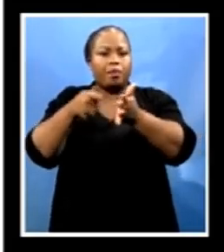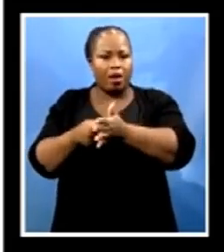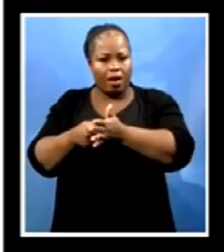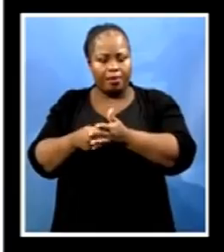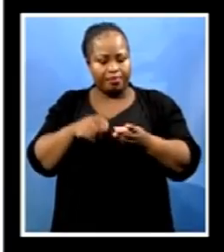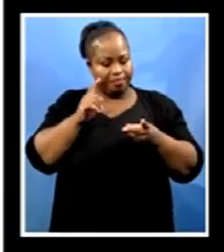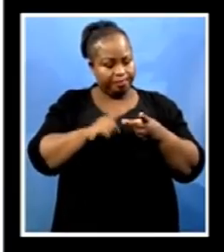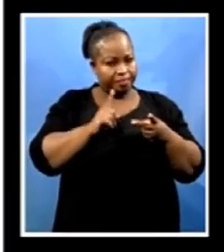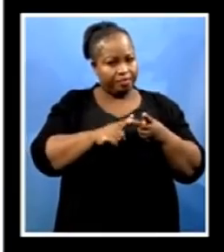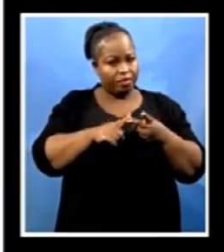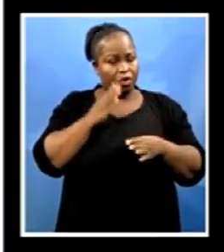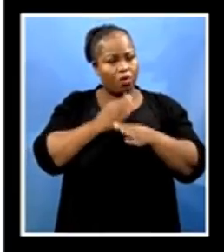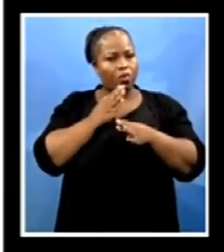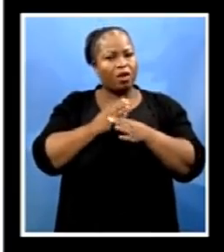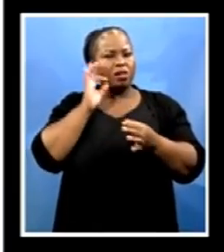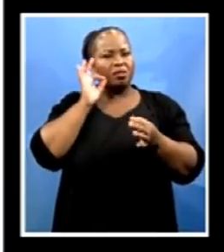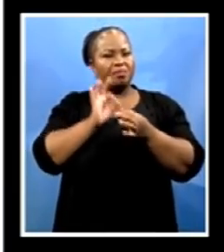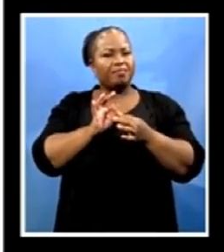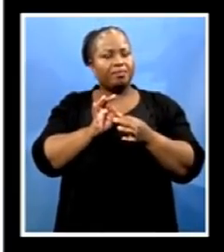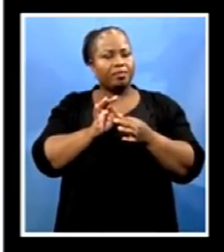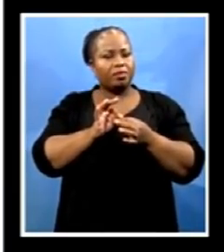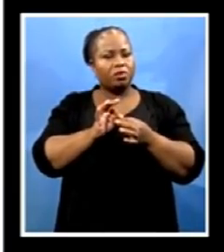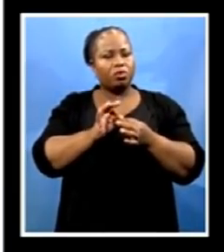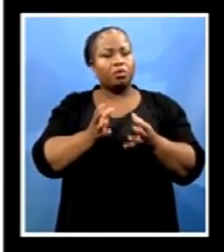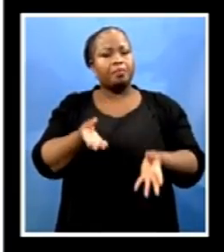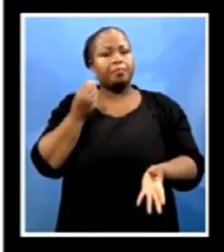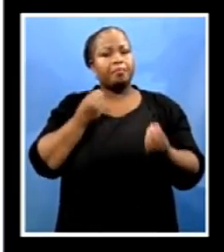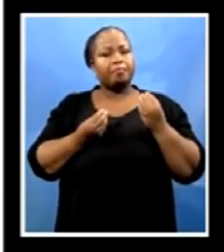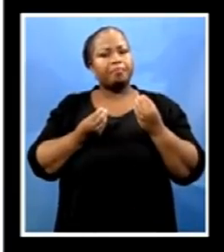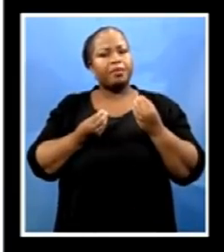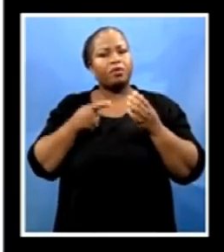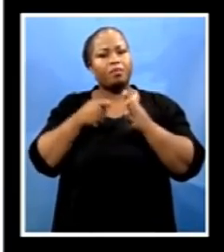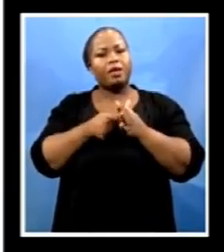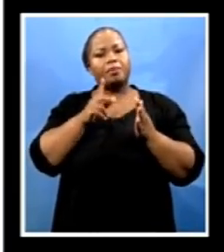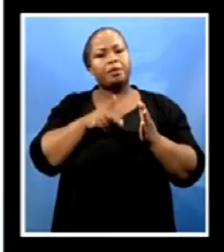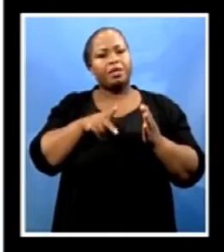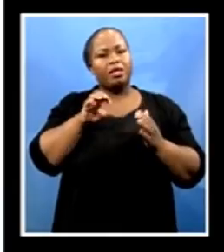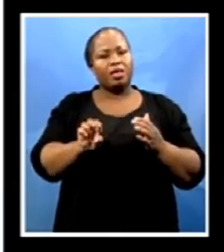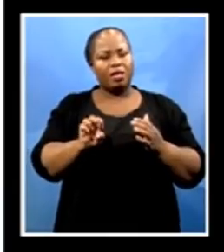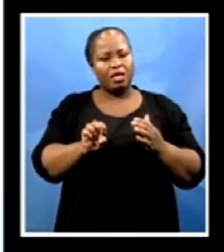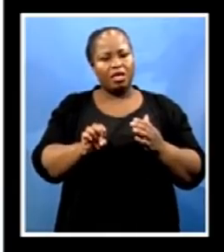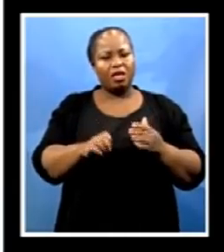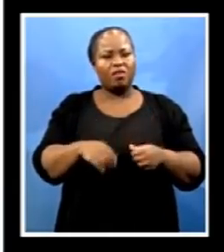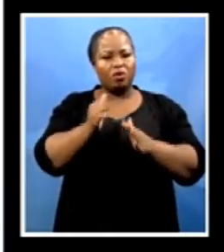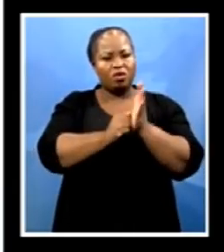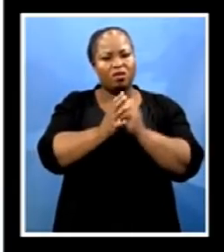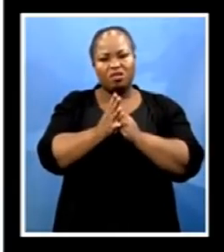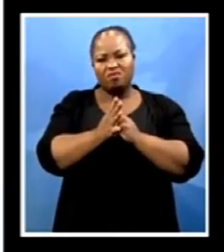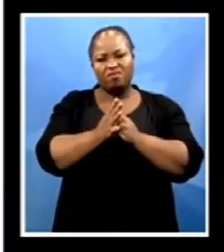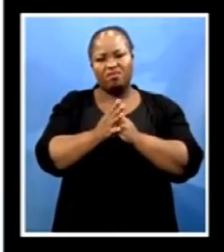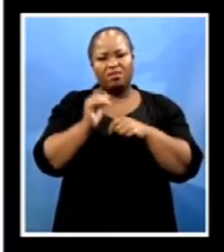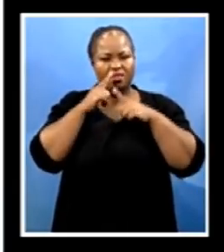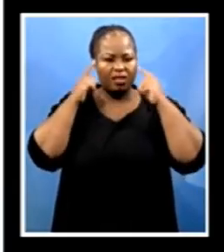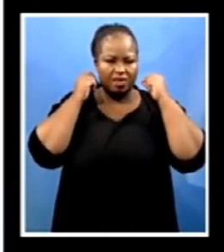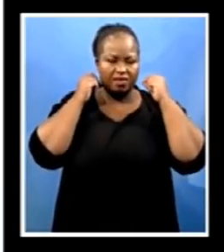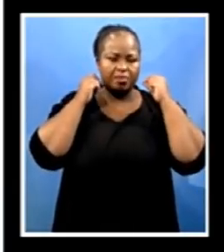acquiring PPE required by healthcare frontline workers, including gloves, masks, goggles,